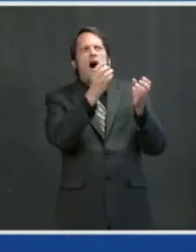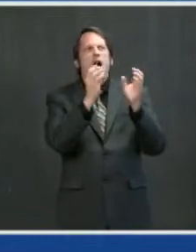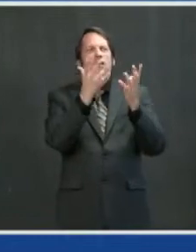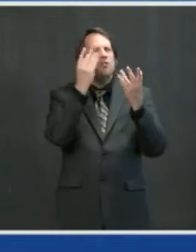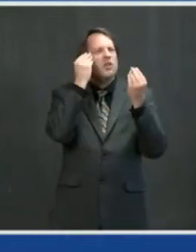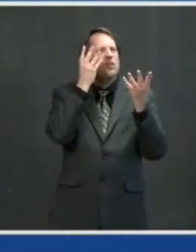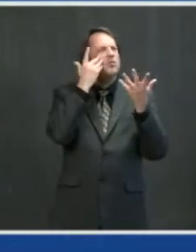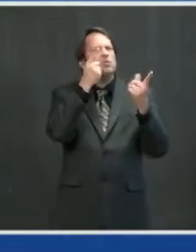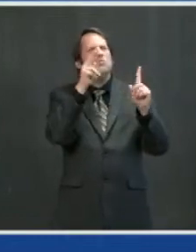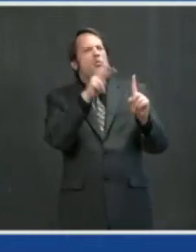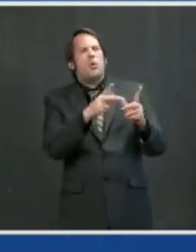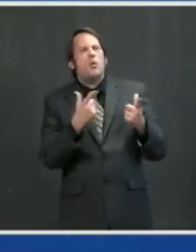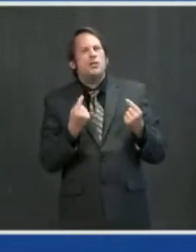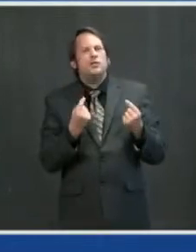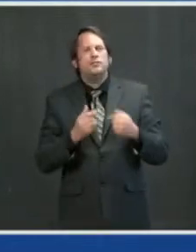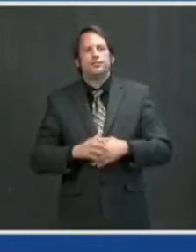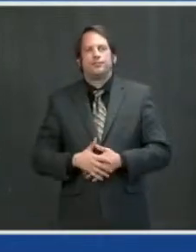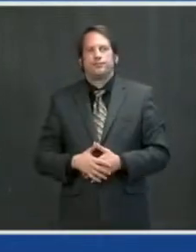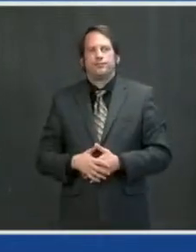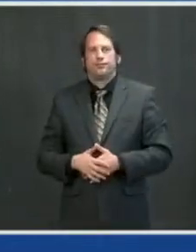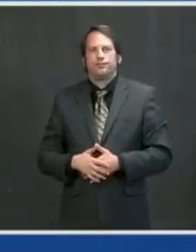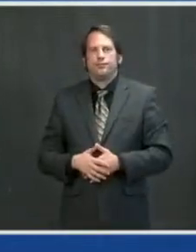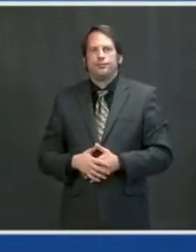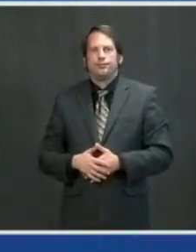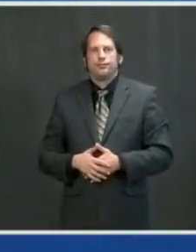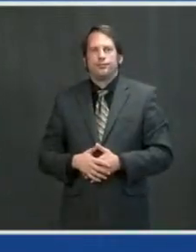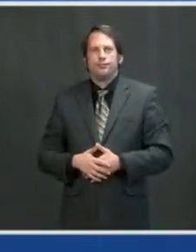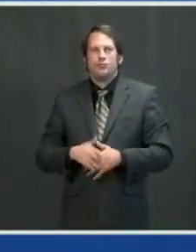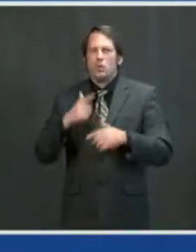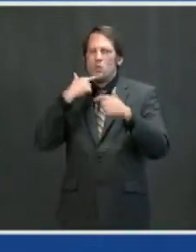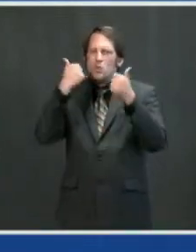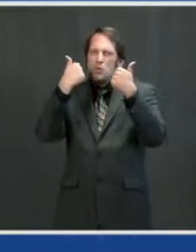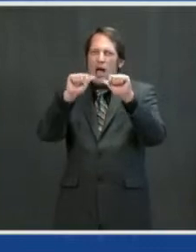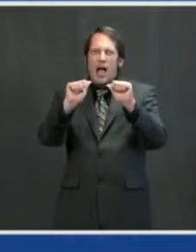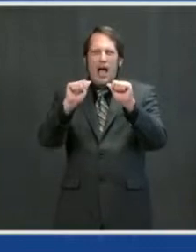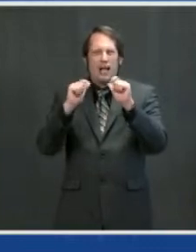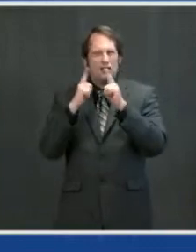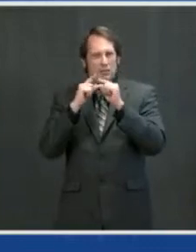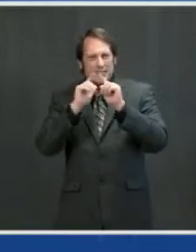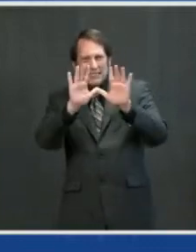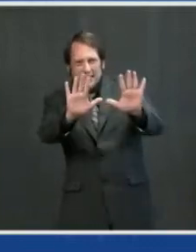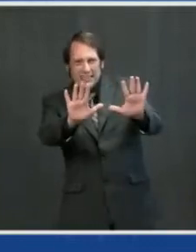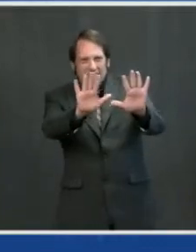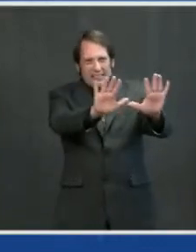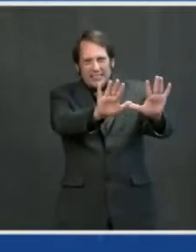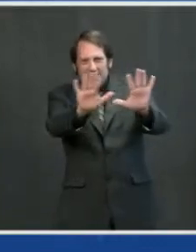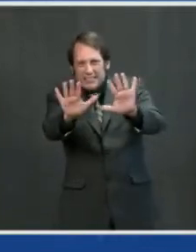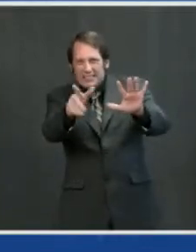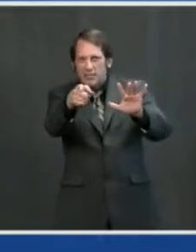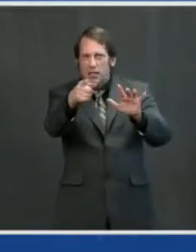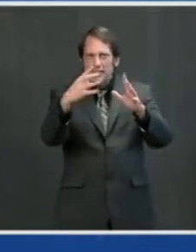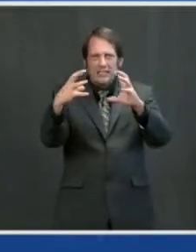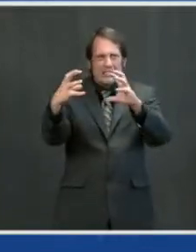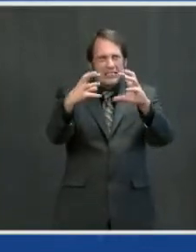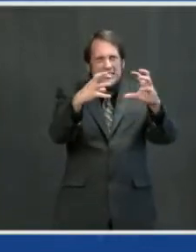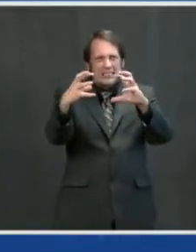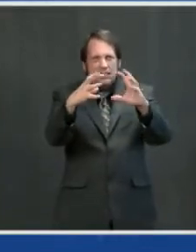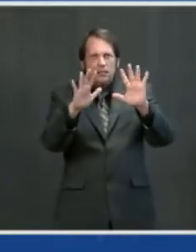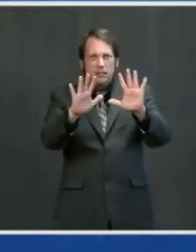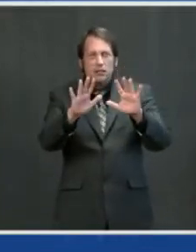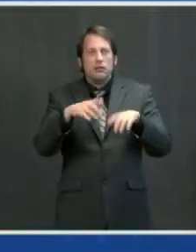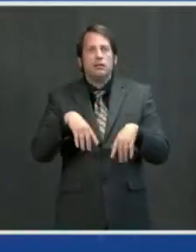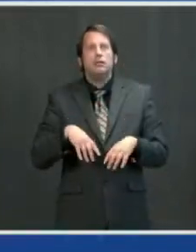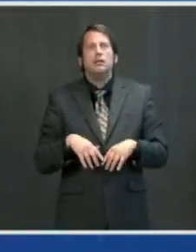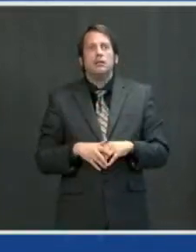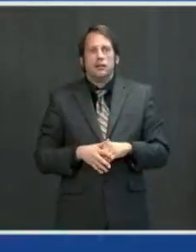in the Straits, what can Japan do? And what can Japan do when actually a contingency occurs in the Taiwan Straits? Did the